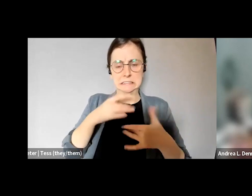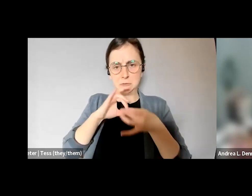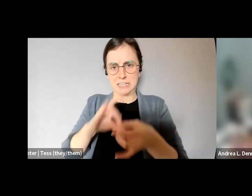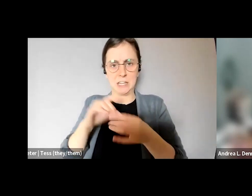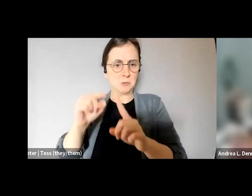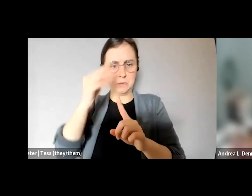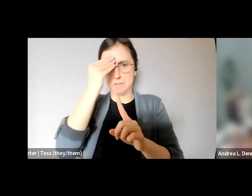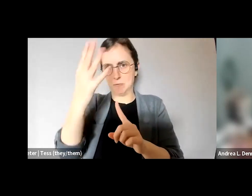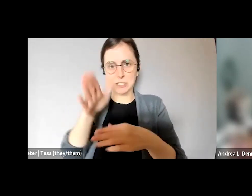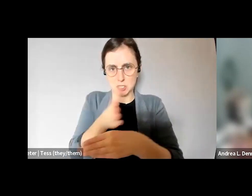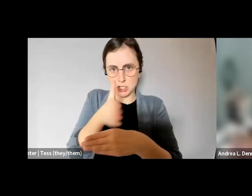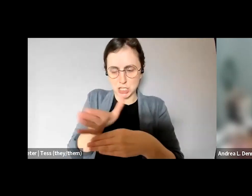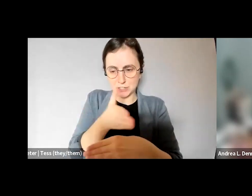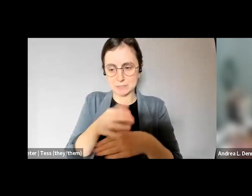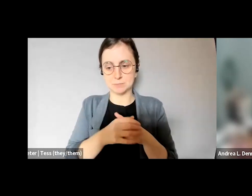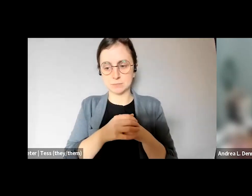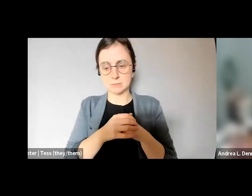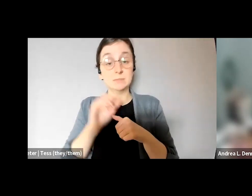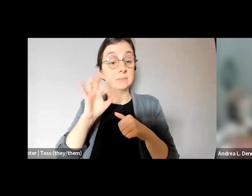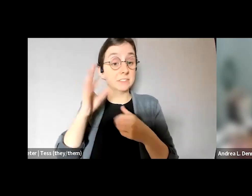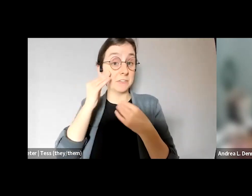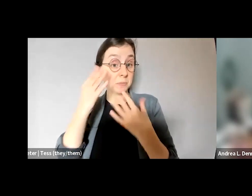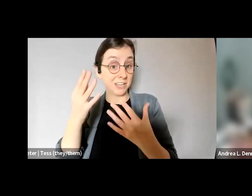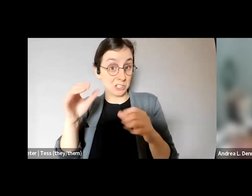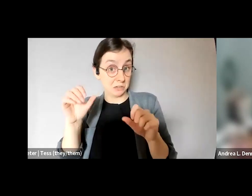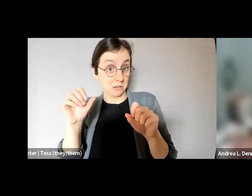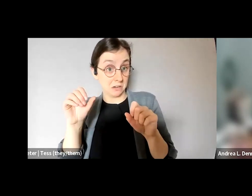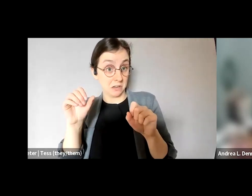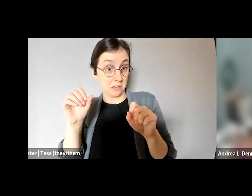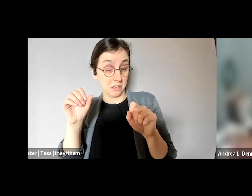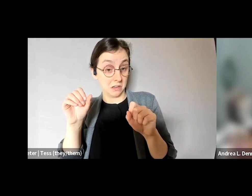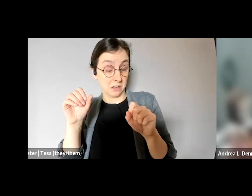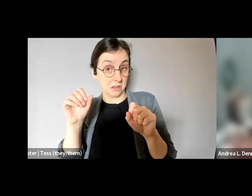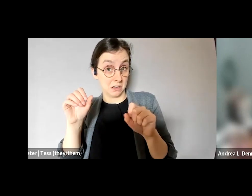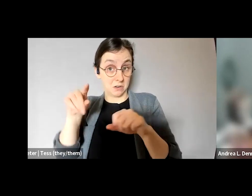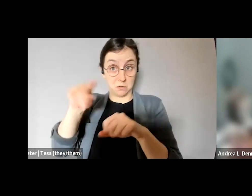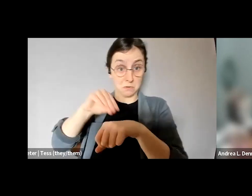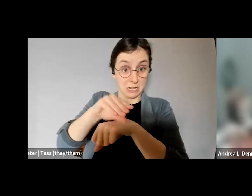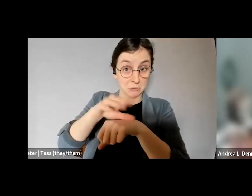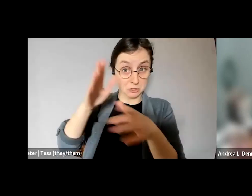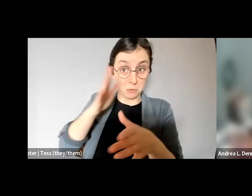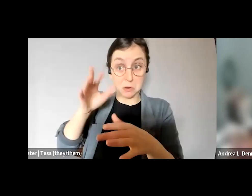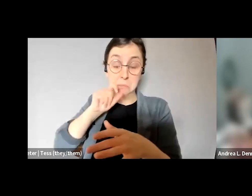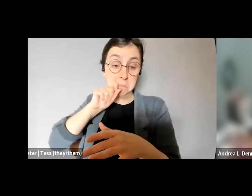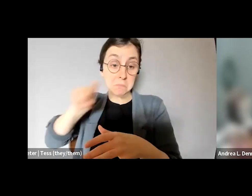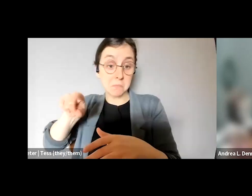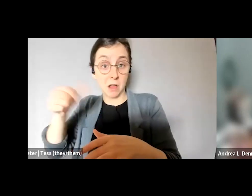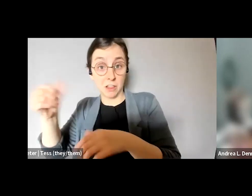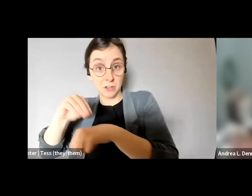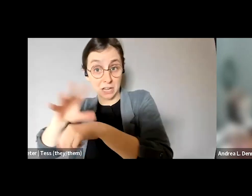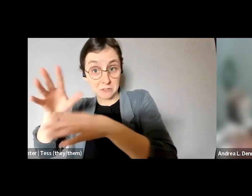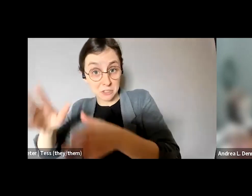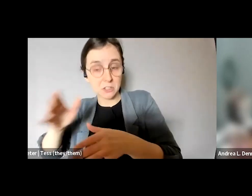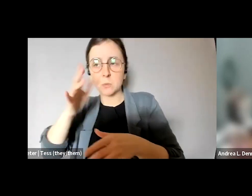know, whether the information can be shared with other healthcare providers, whether it will be shared with law